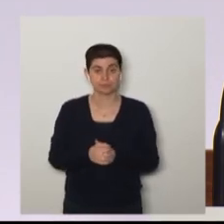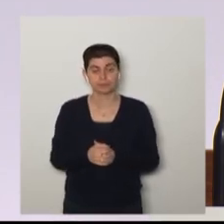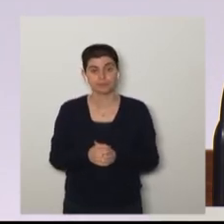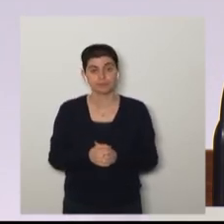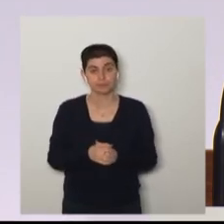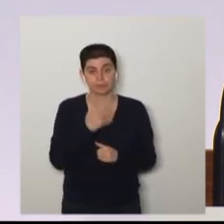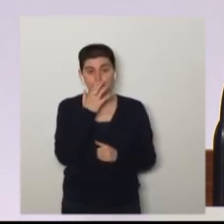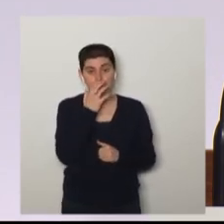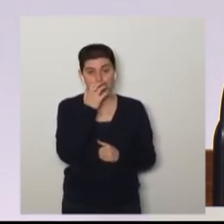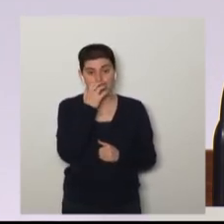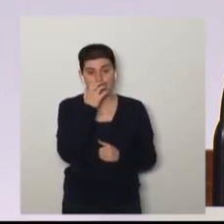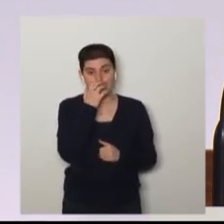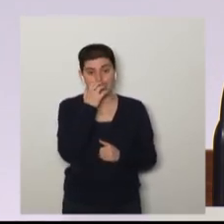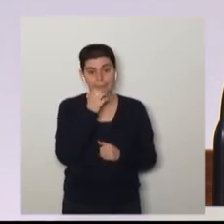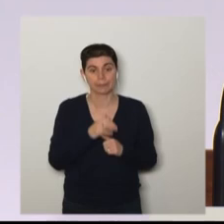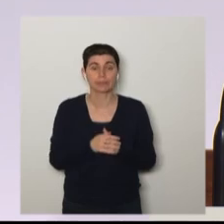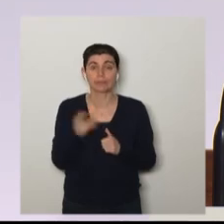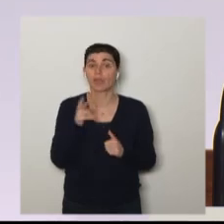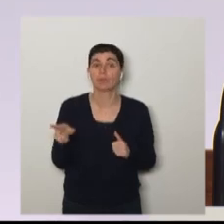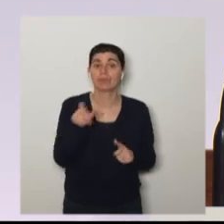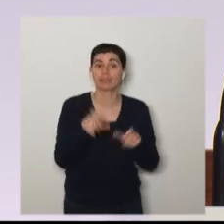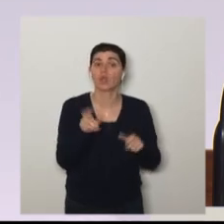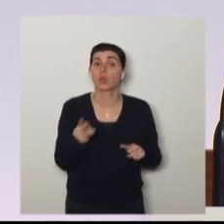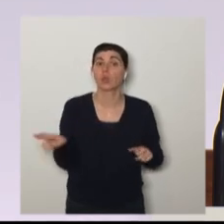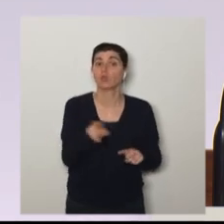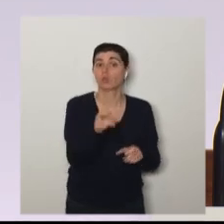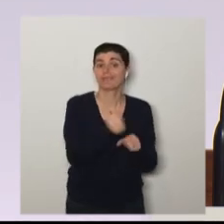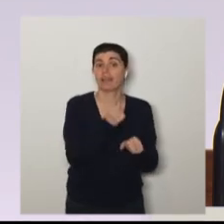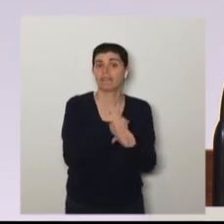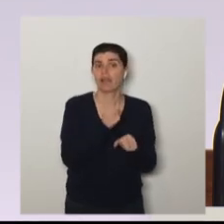in this as a work stream in the Beating Cancer Plan, that would be